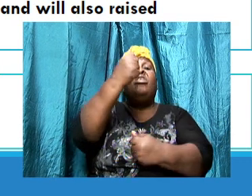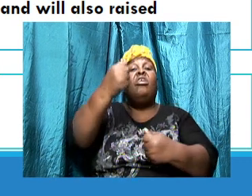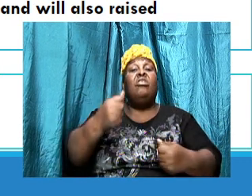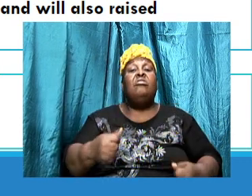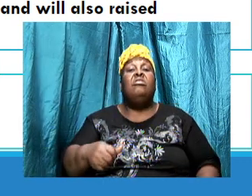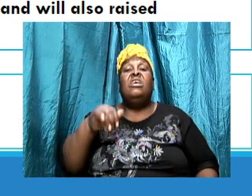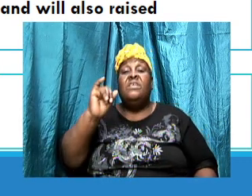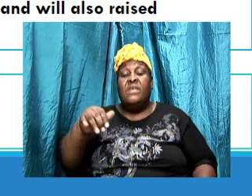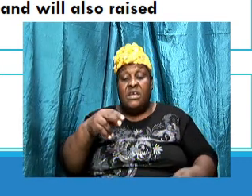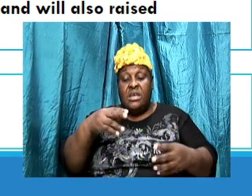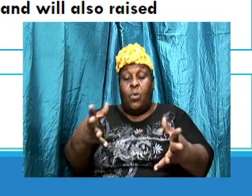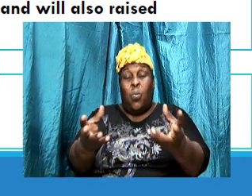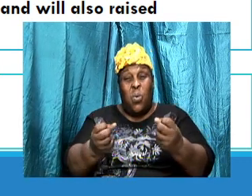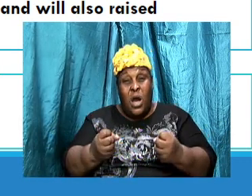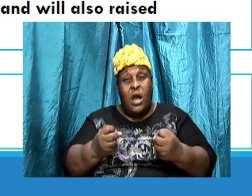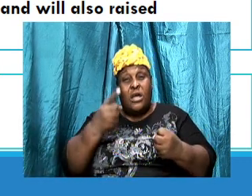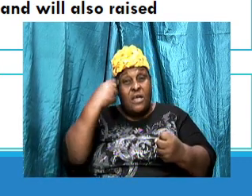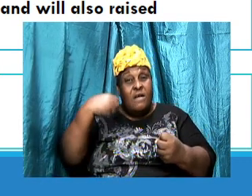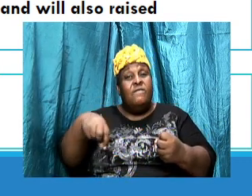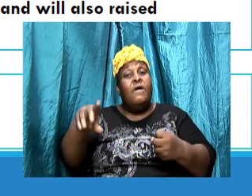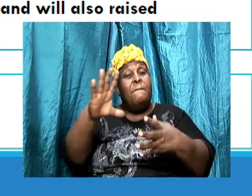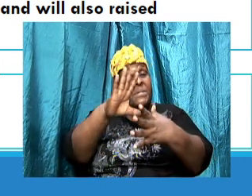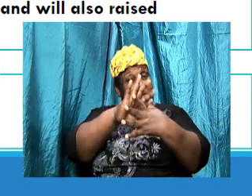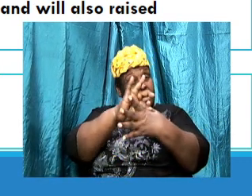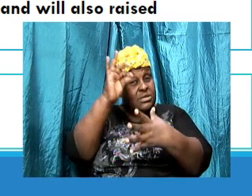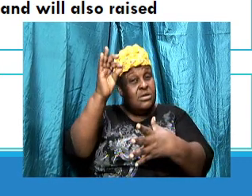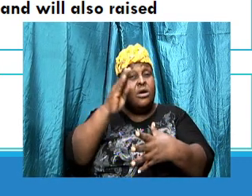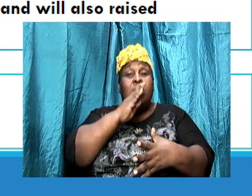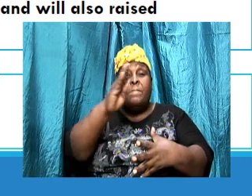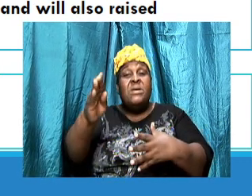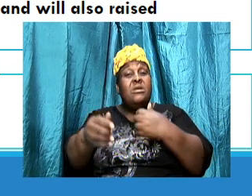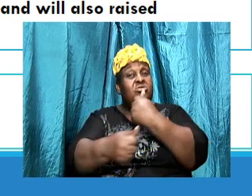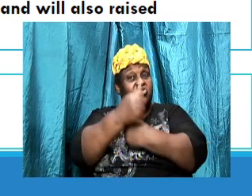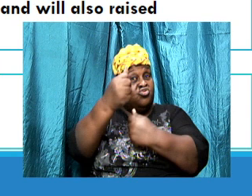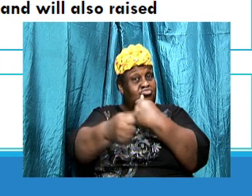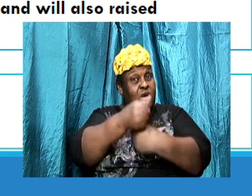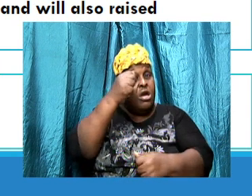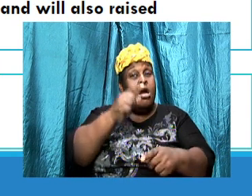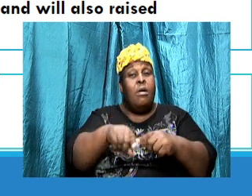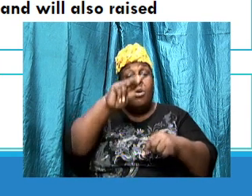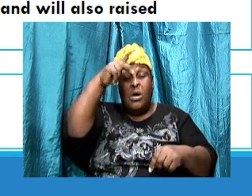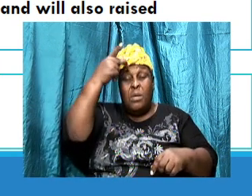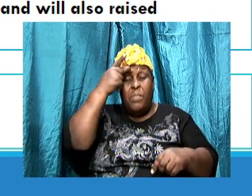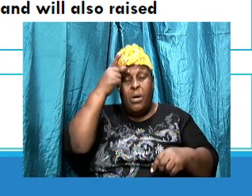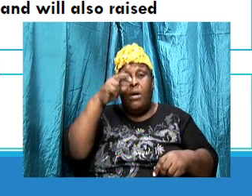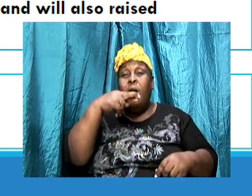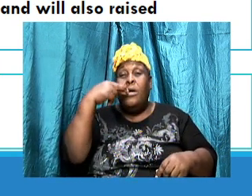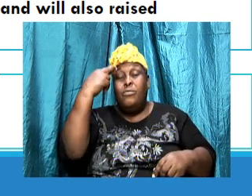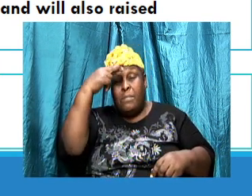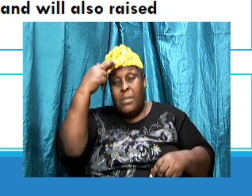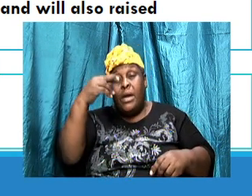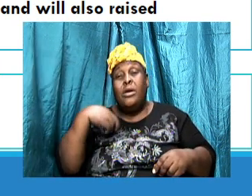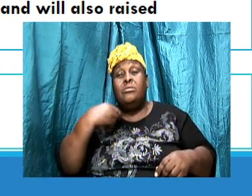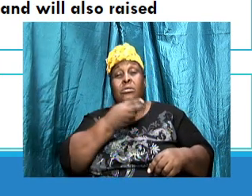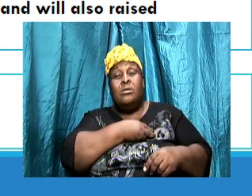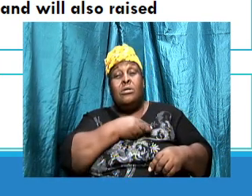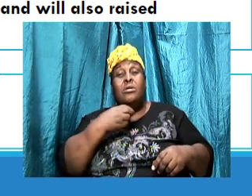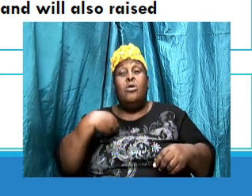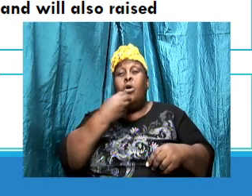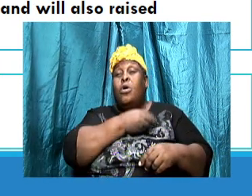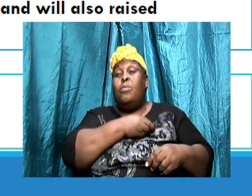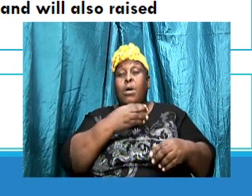And that desire for meat is also going to be destroyed. But he reminded us that our body is not